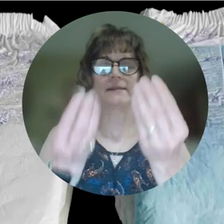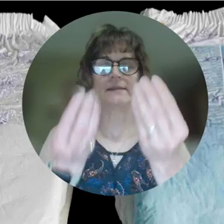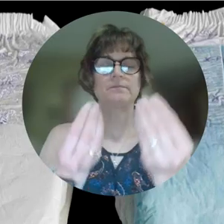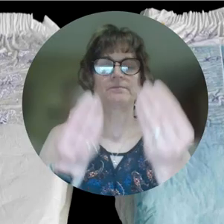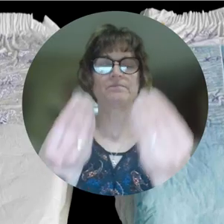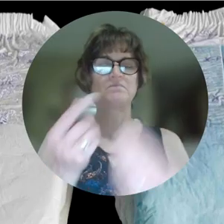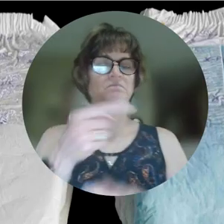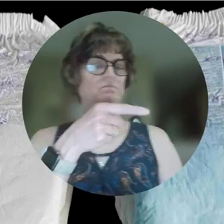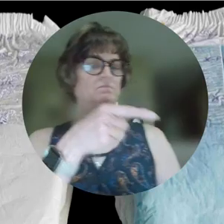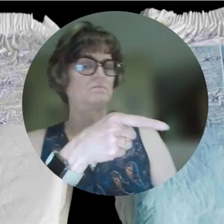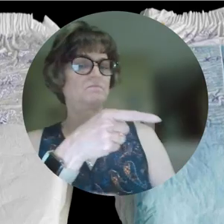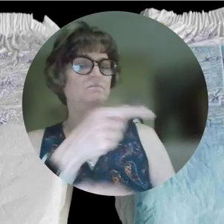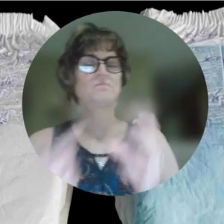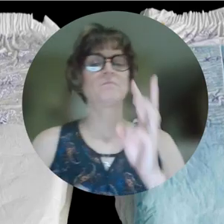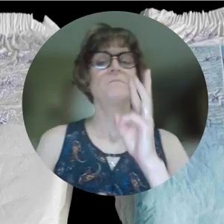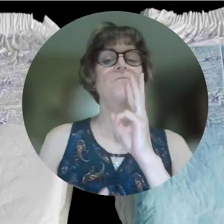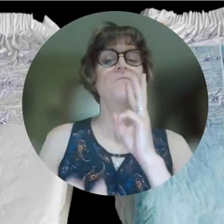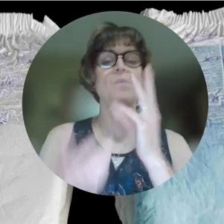Wet.